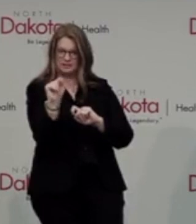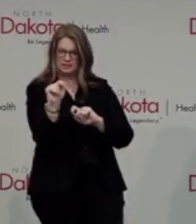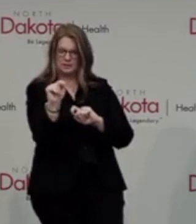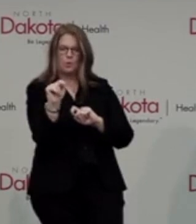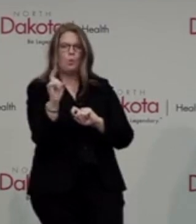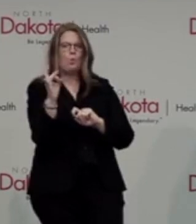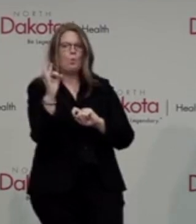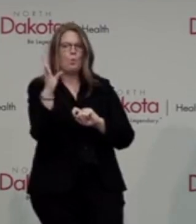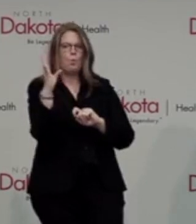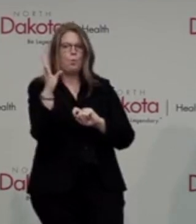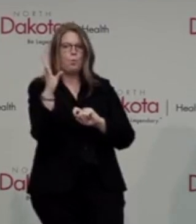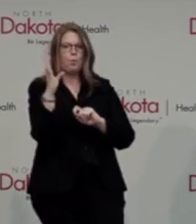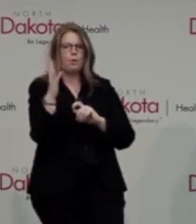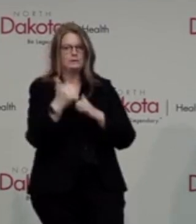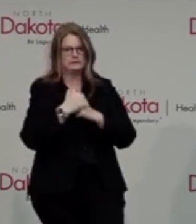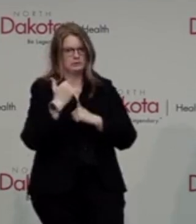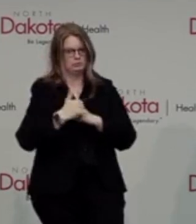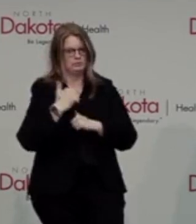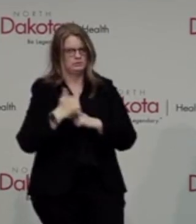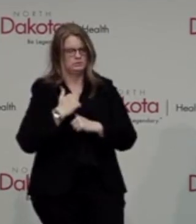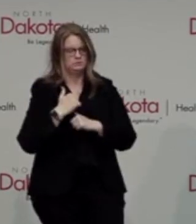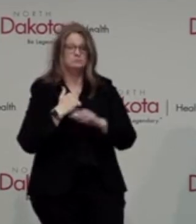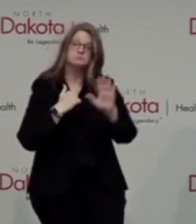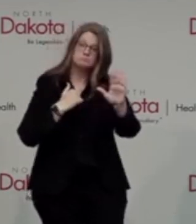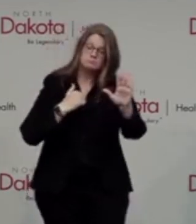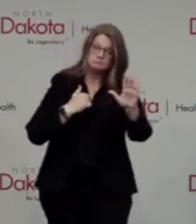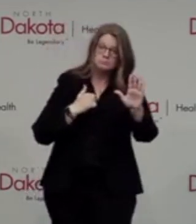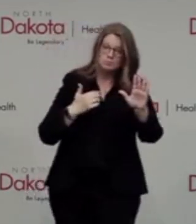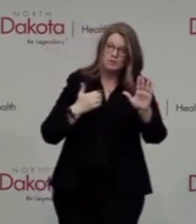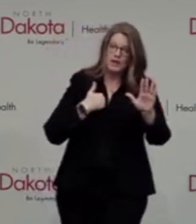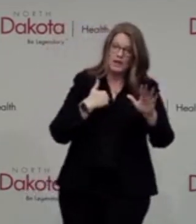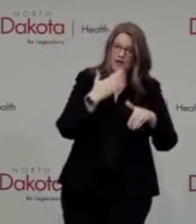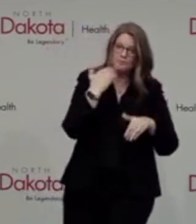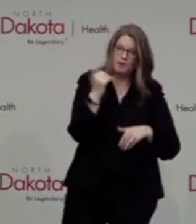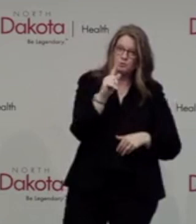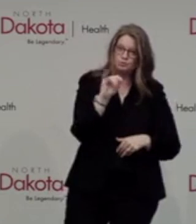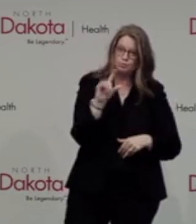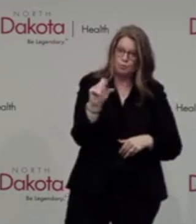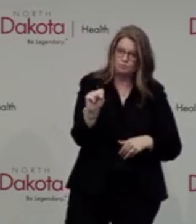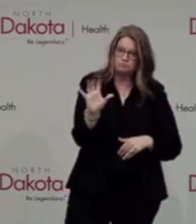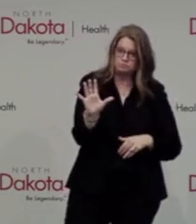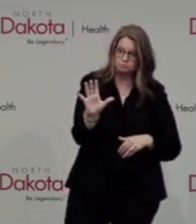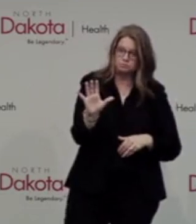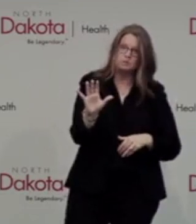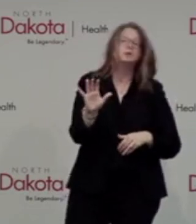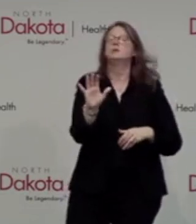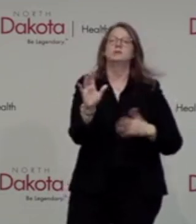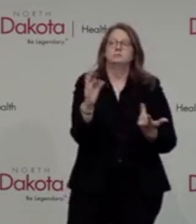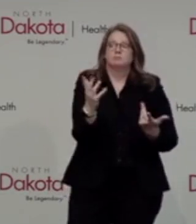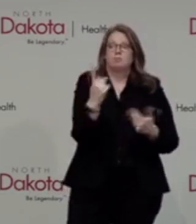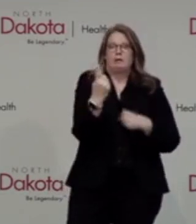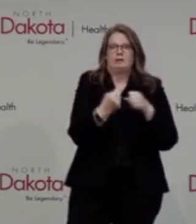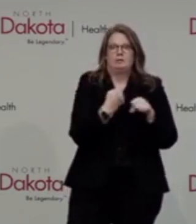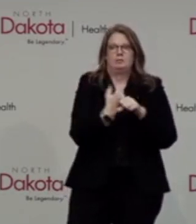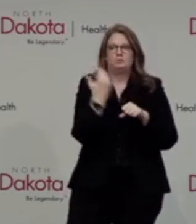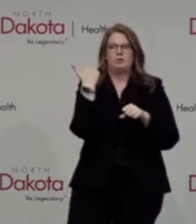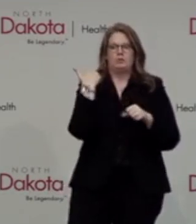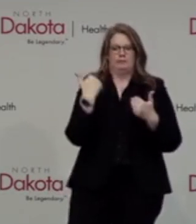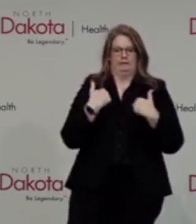versions, but we also have got better tools to be able to fight COVID than we ever have before, that we didn't have a year